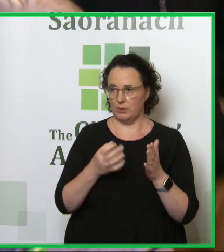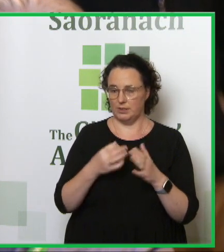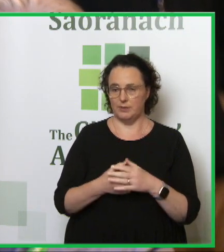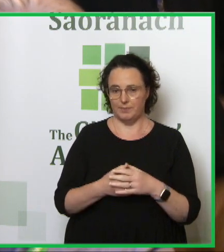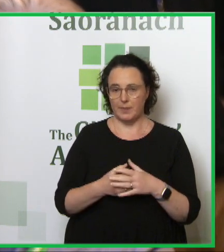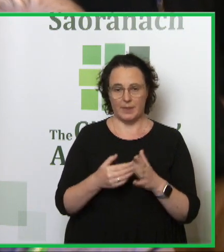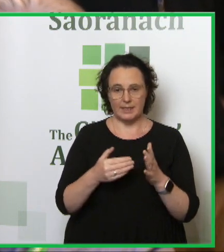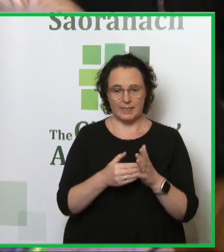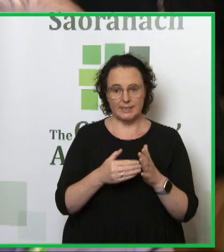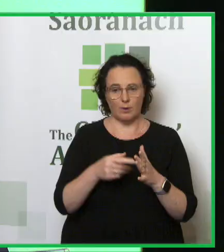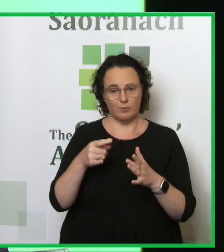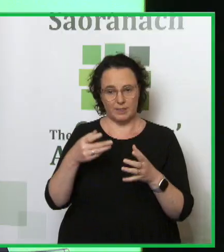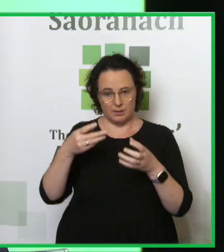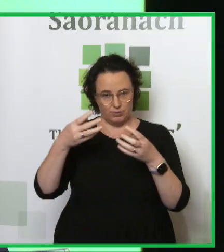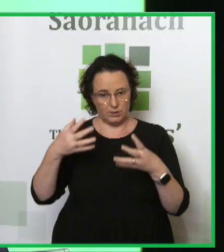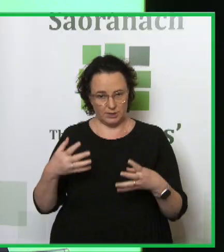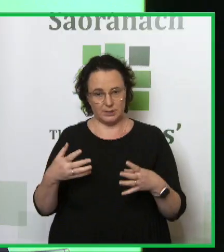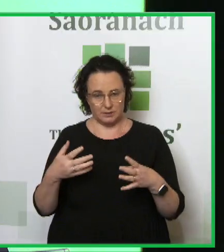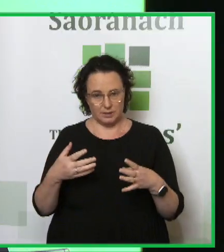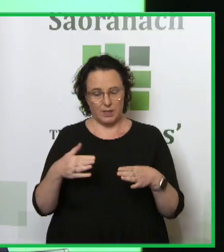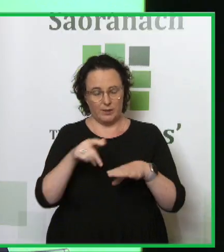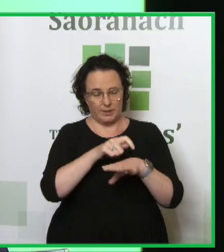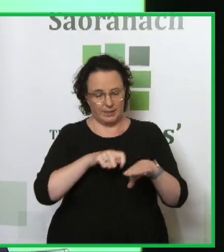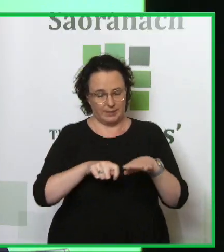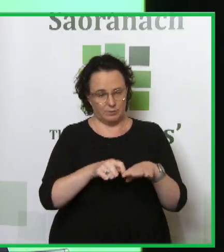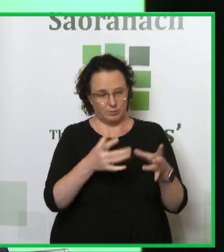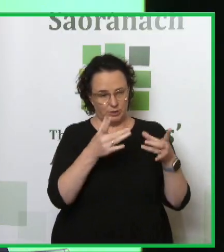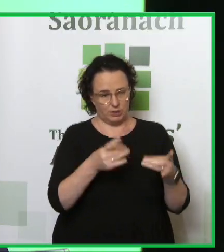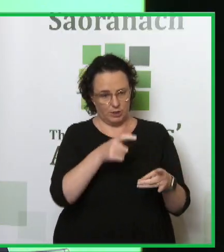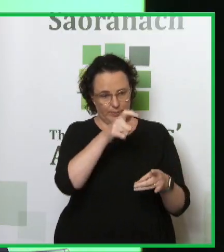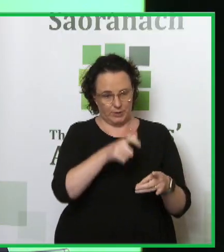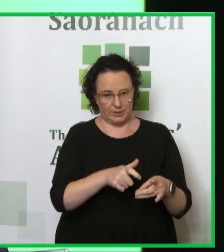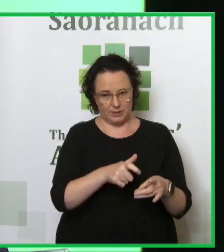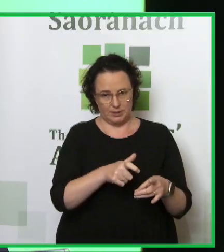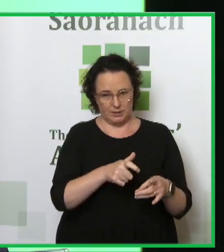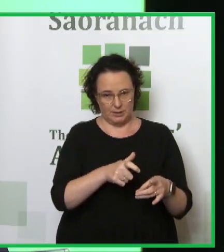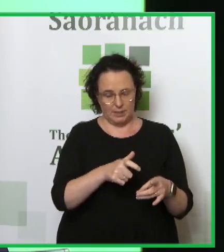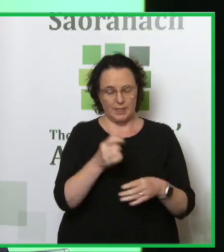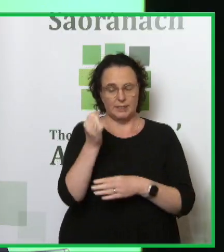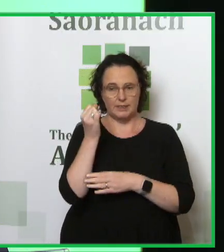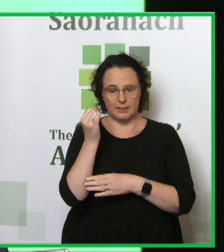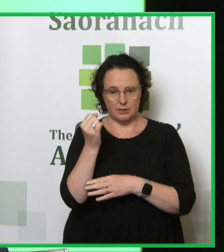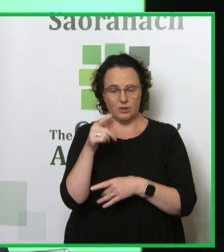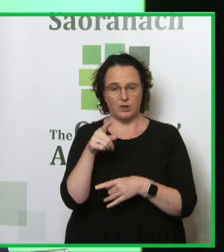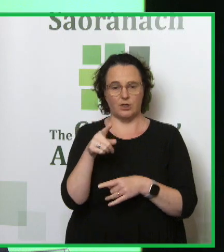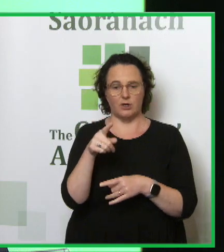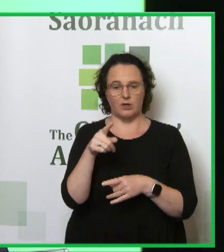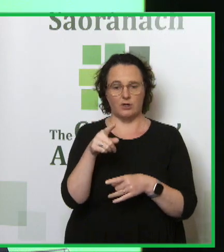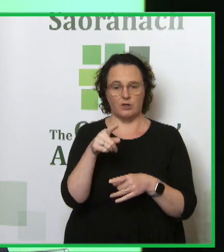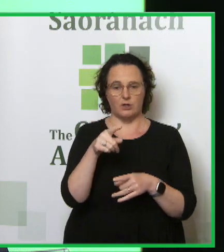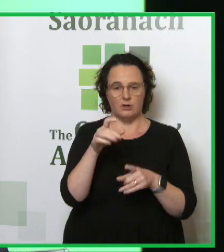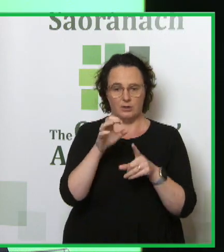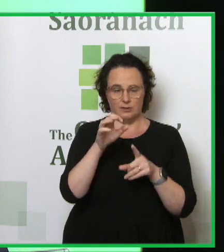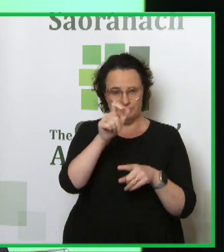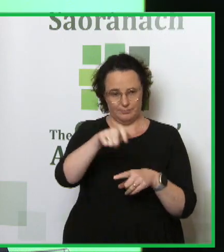be the that would be the outcome. If Yeah. our agreement, the Taoiseach would be the chair, nominated person to chair it, and the senior officials group would reflect